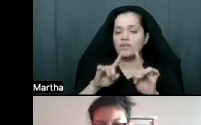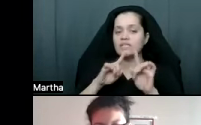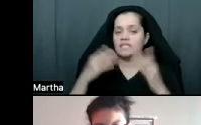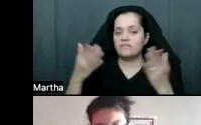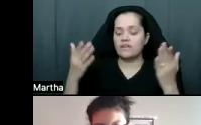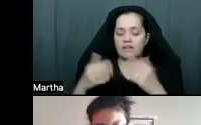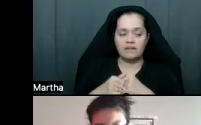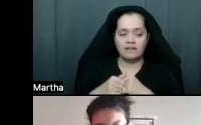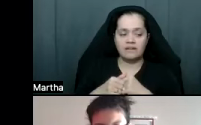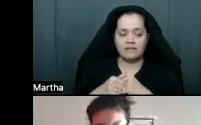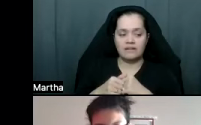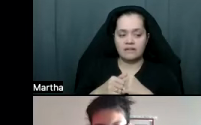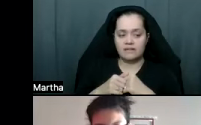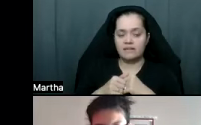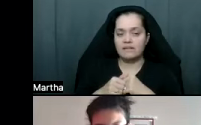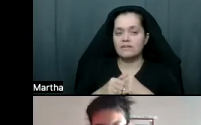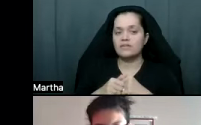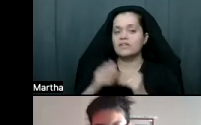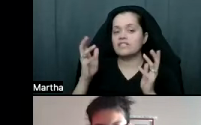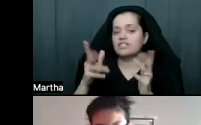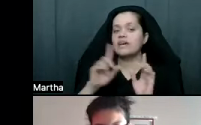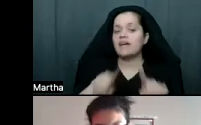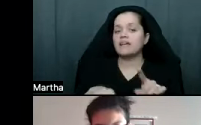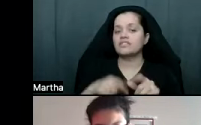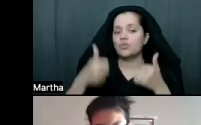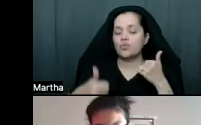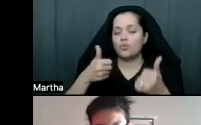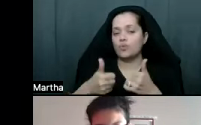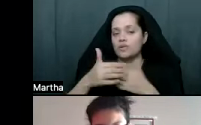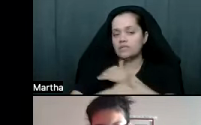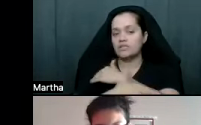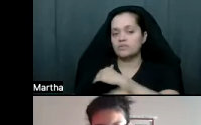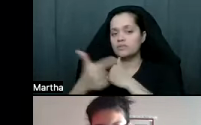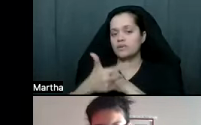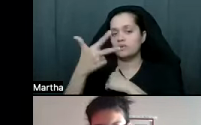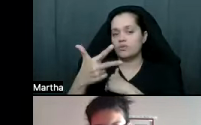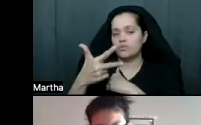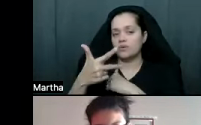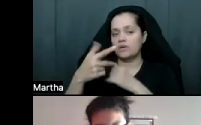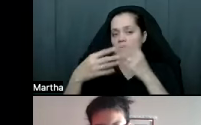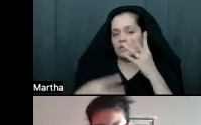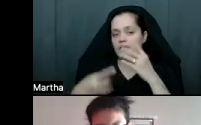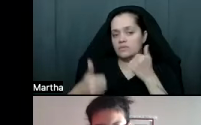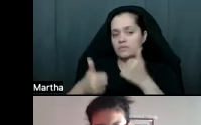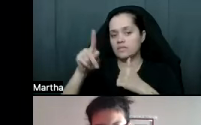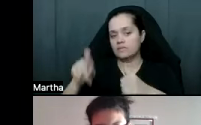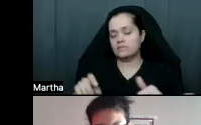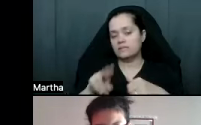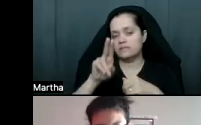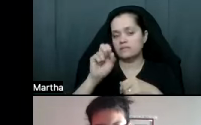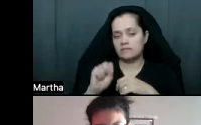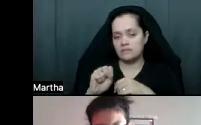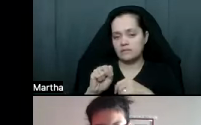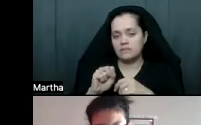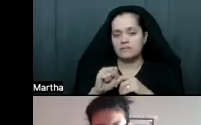now in the chat, go ahead, put an answer. Which country was on all 3 of those lists? Large